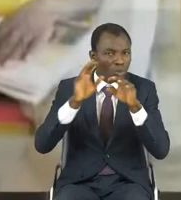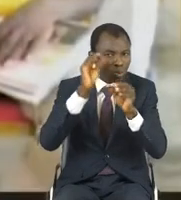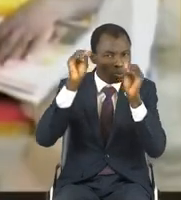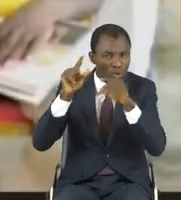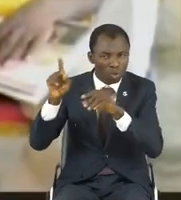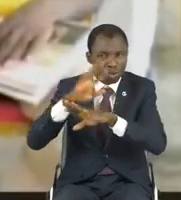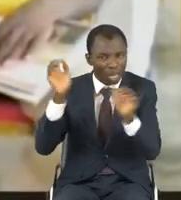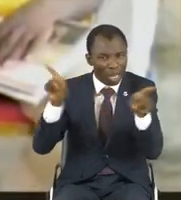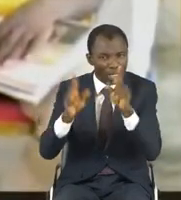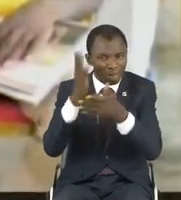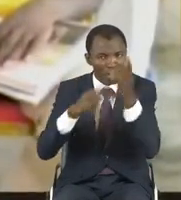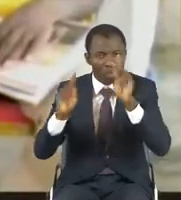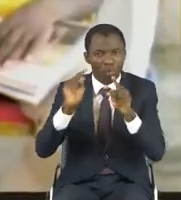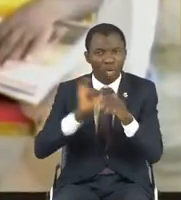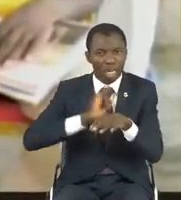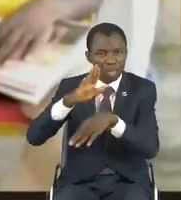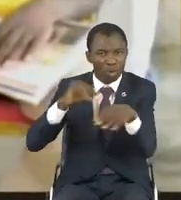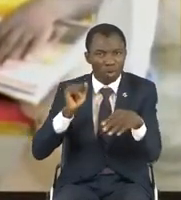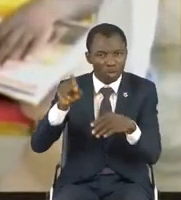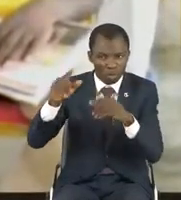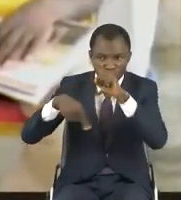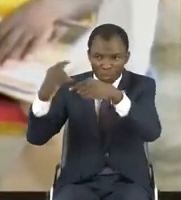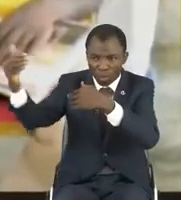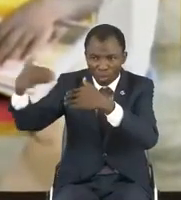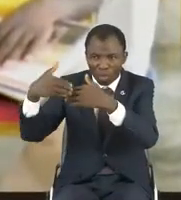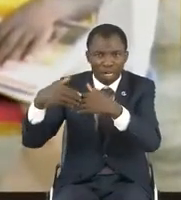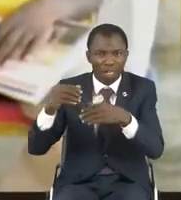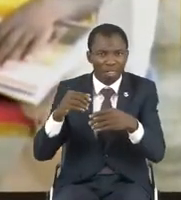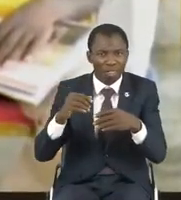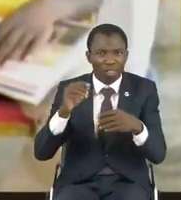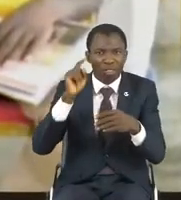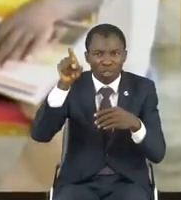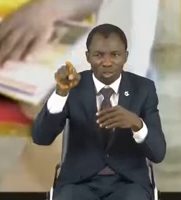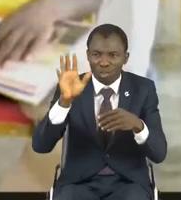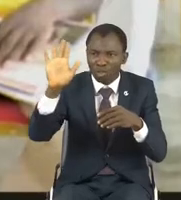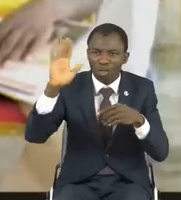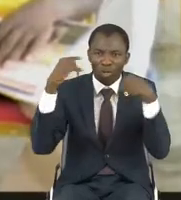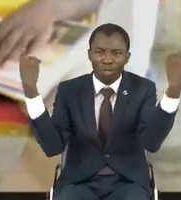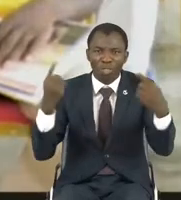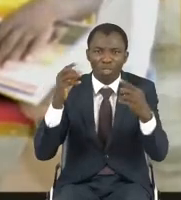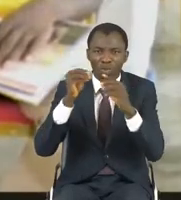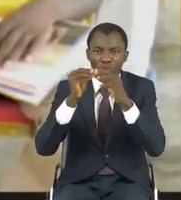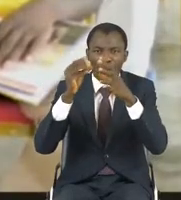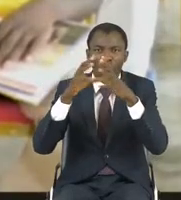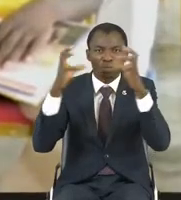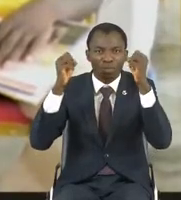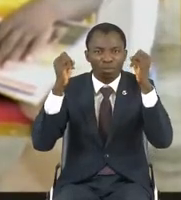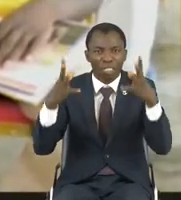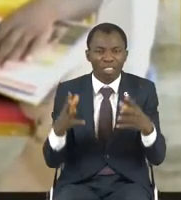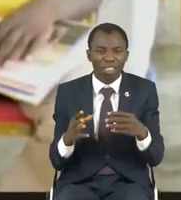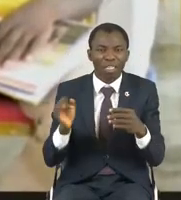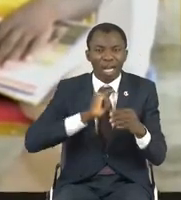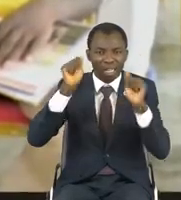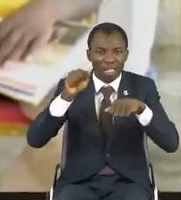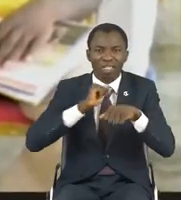call. You go back, your sins are too many, I can't call you to myself. That's